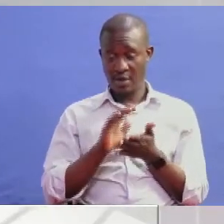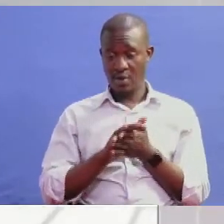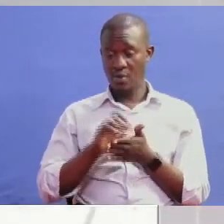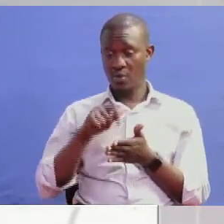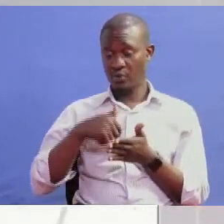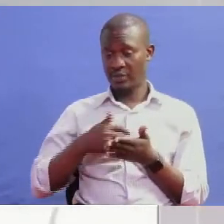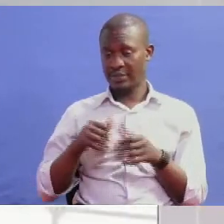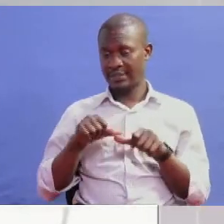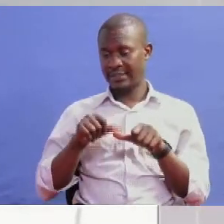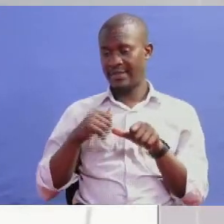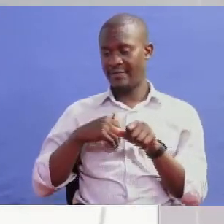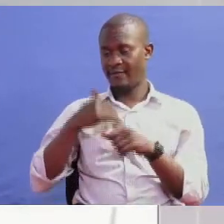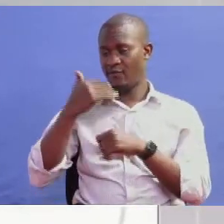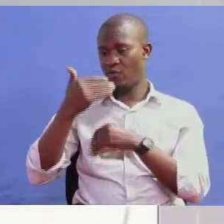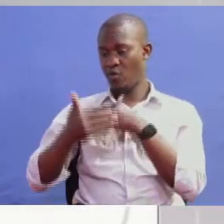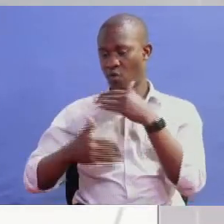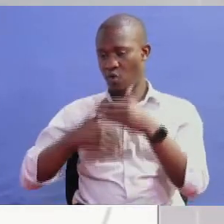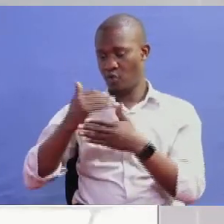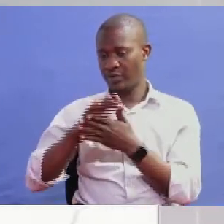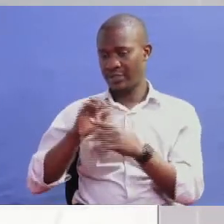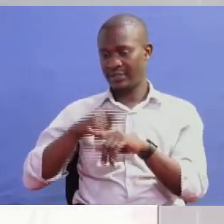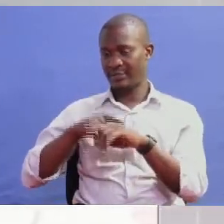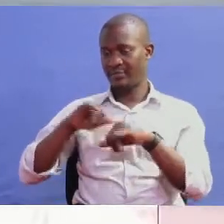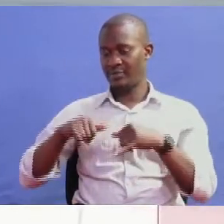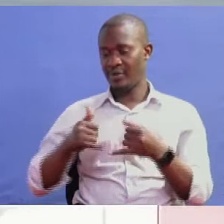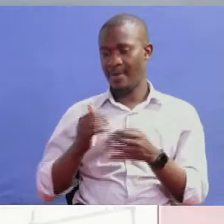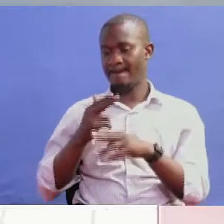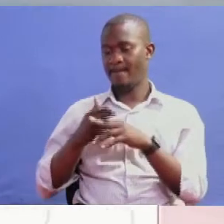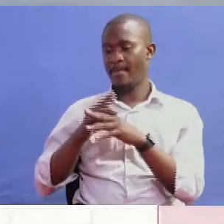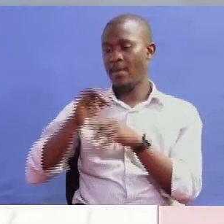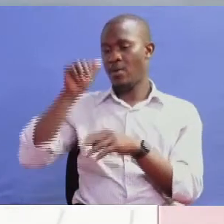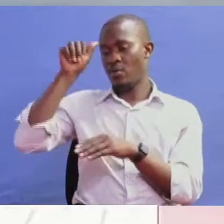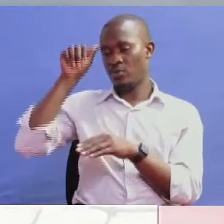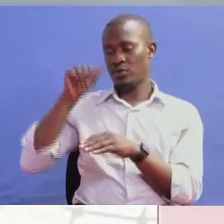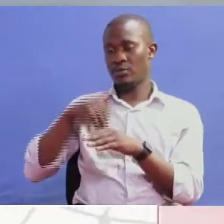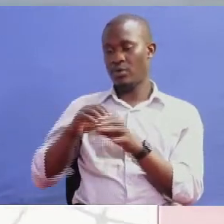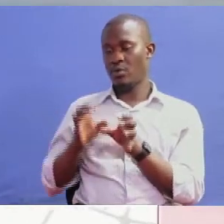to stay tuned for our subsequent bulletins. My name is Anne